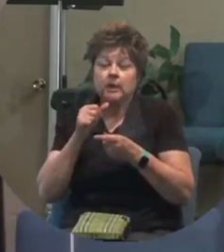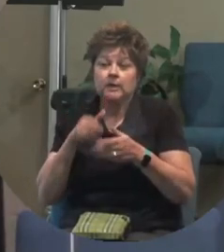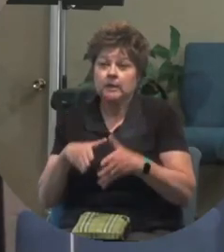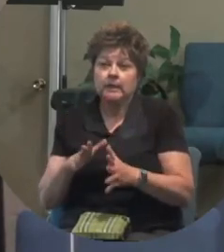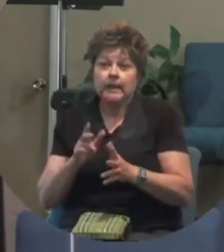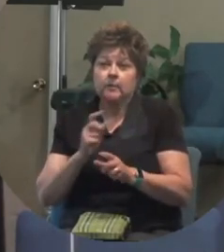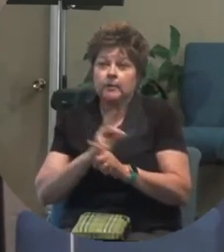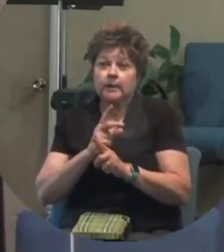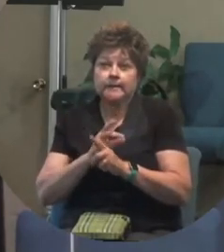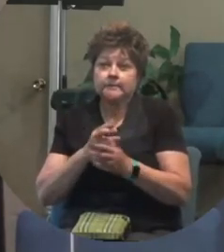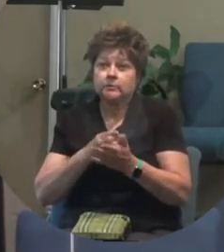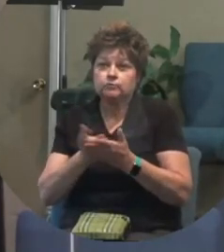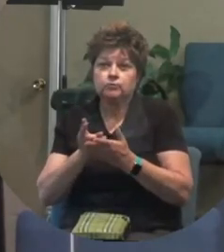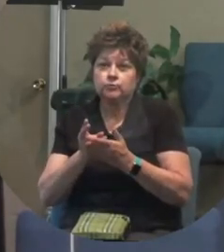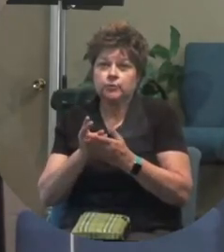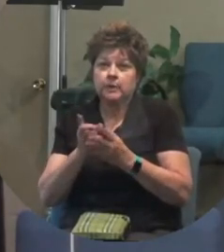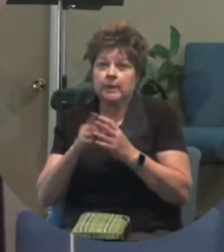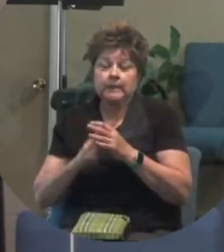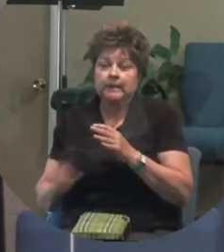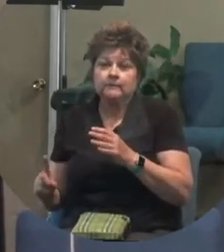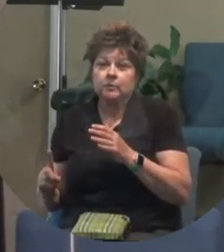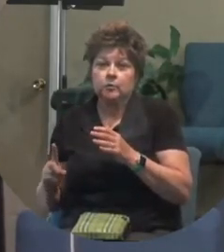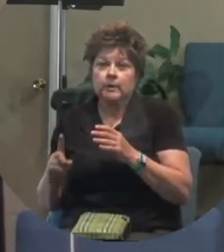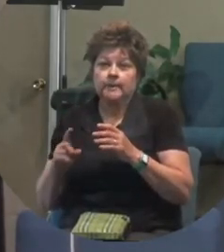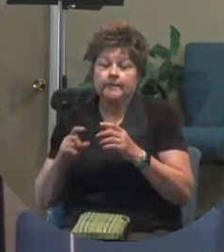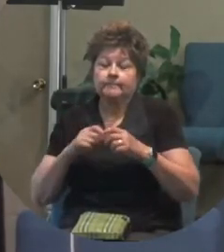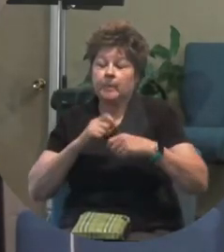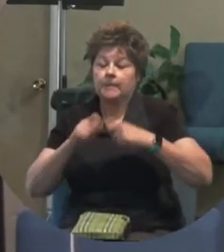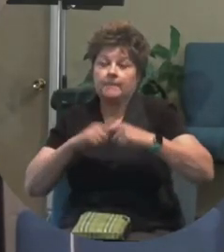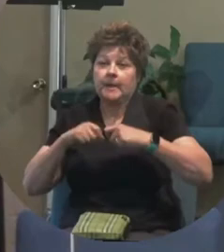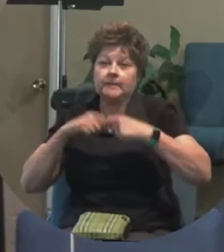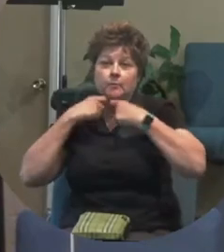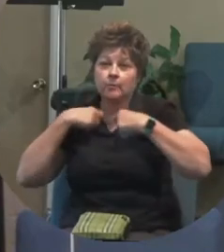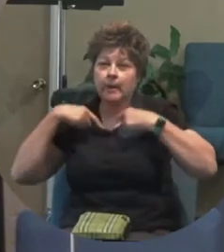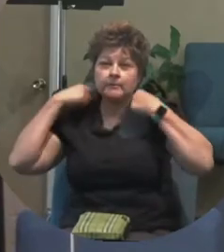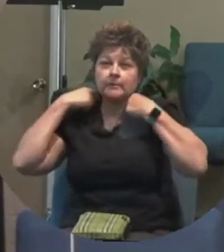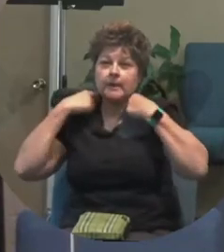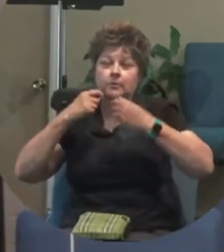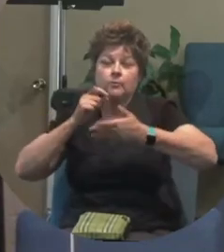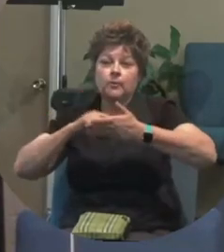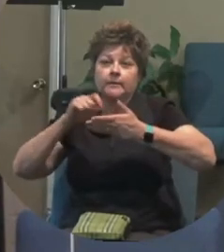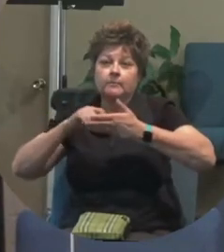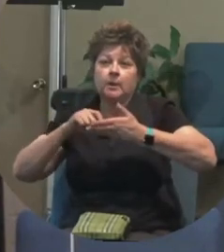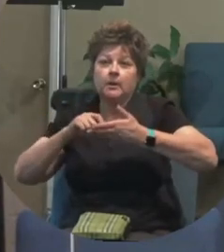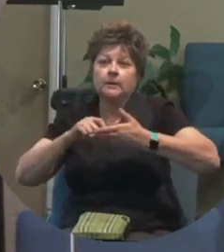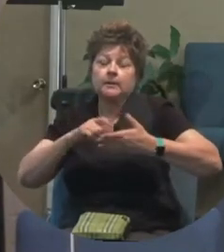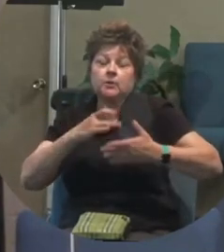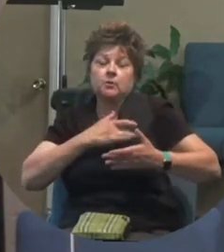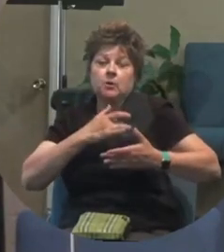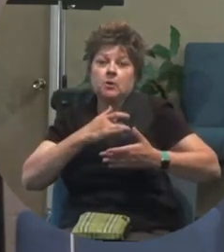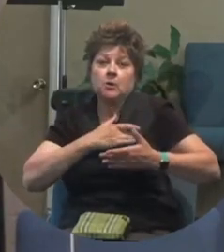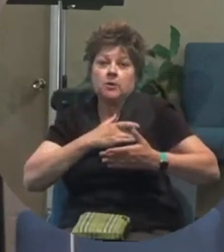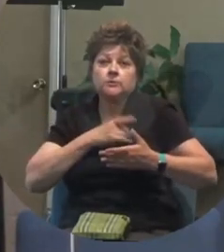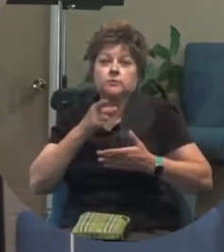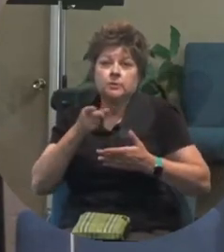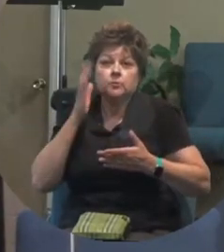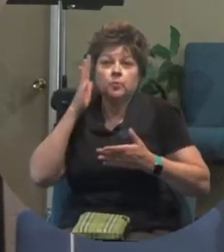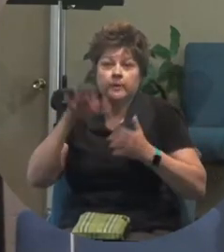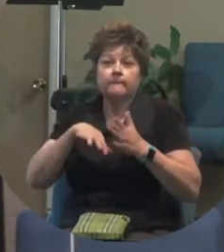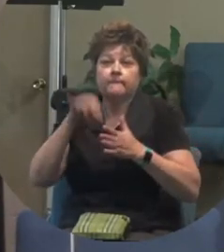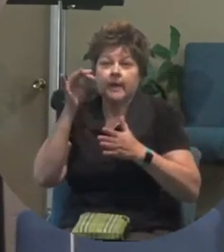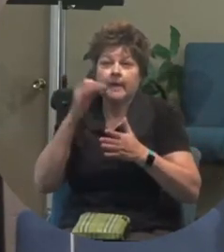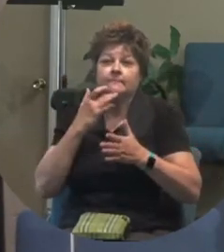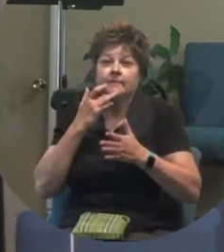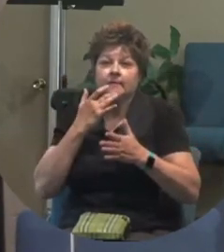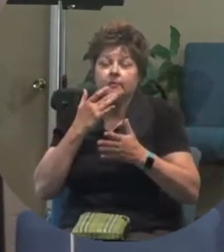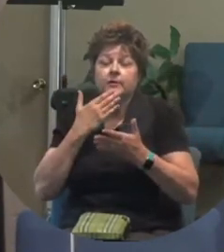truth leave you. Bind them around your neck. Write them on the tablet of your heart, so you will find favor